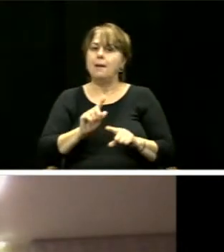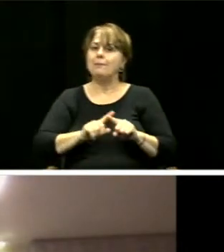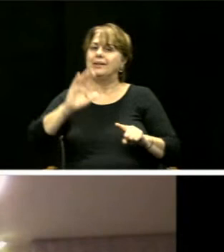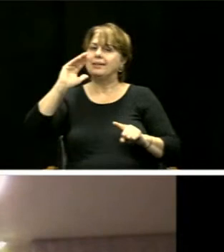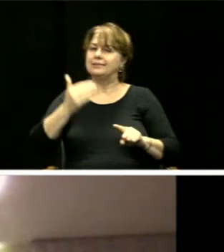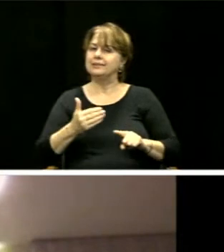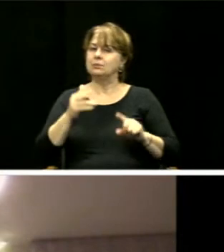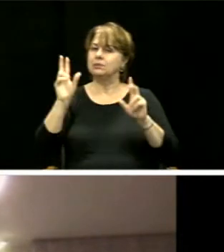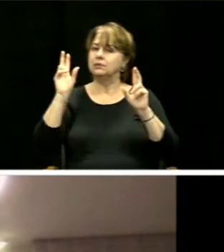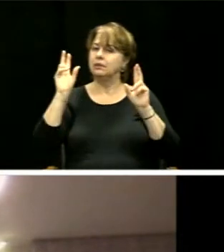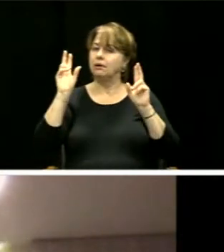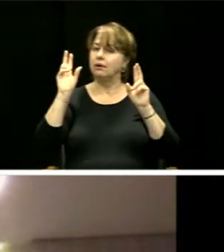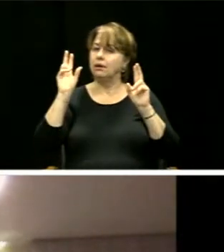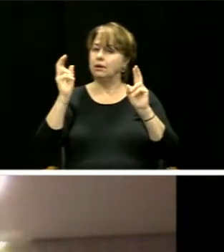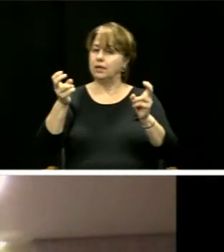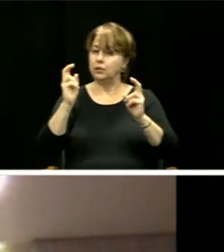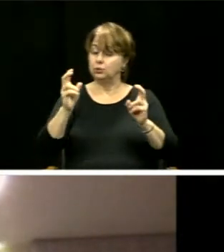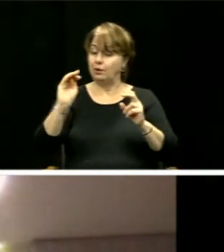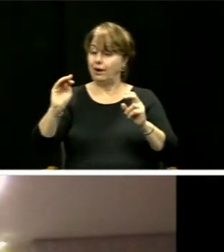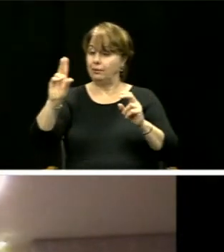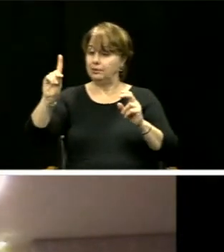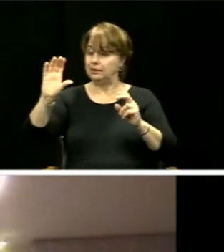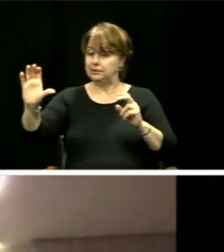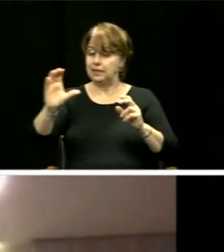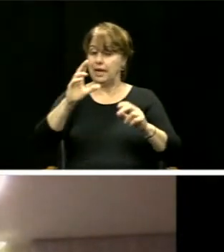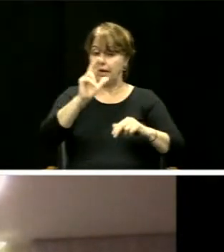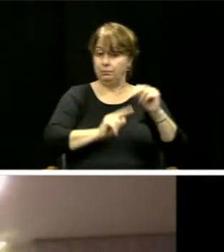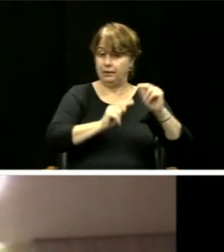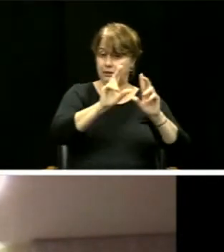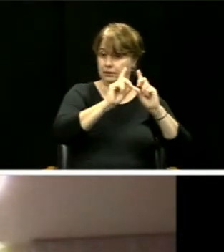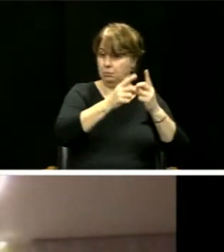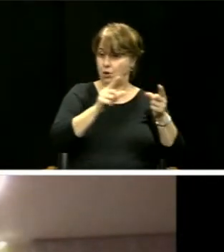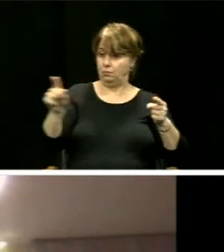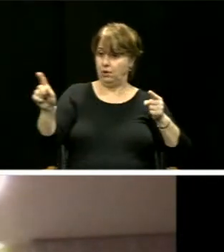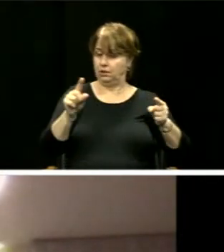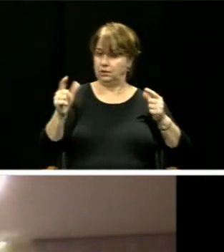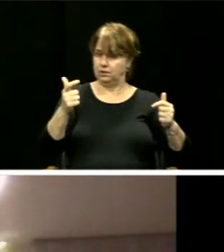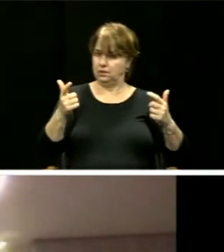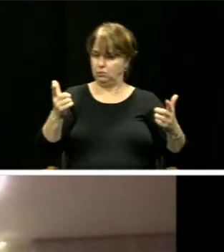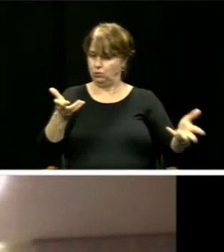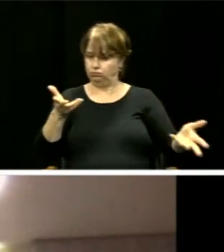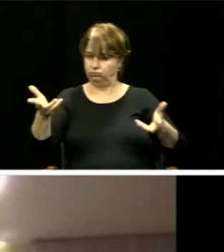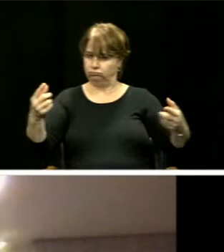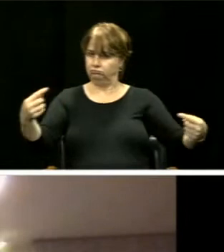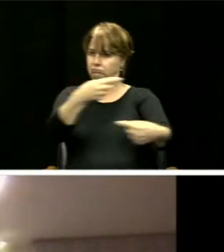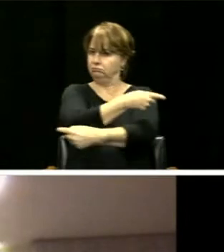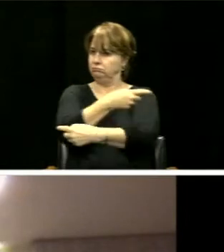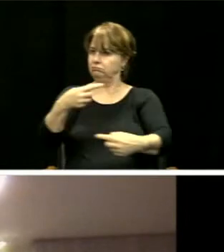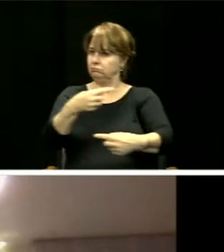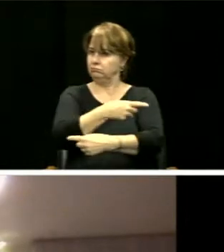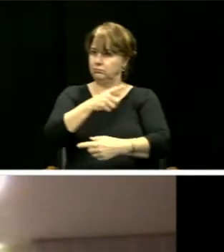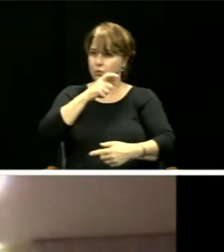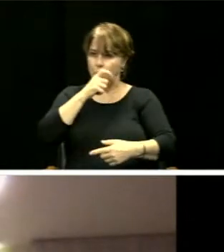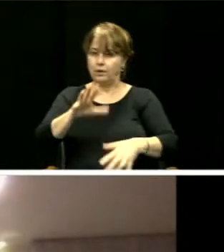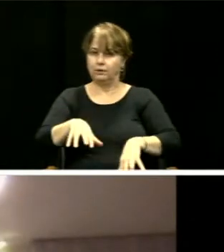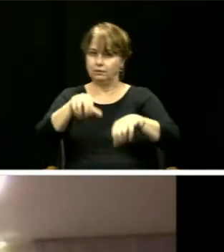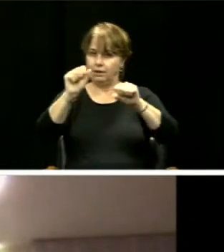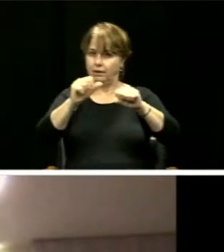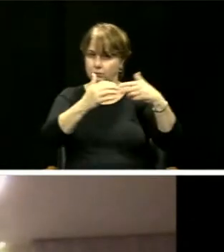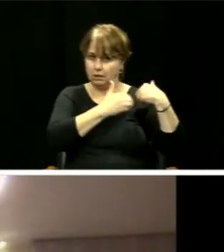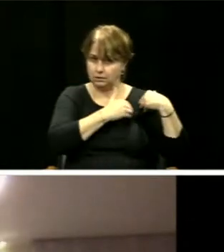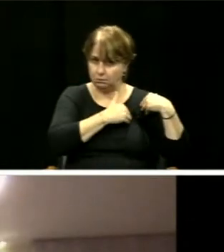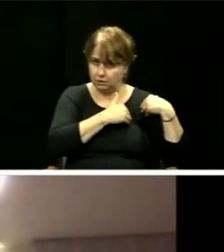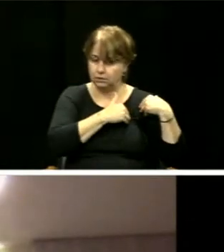building department and the MDC regarding who's going to take responsibility and who's going to take liability for